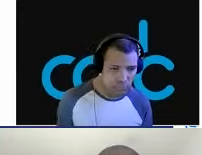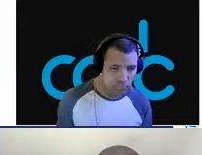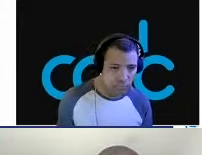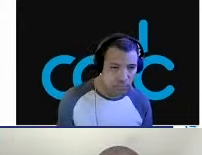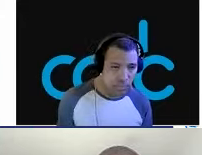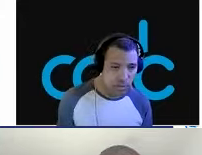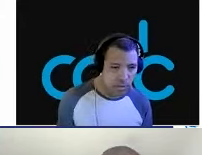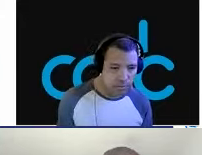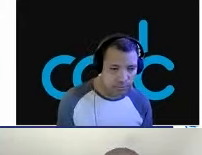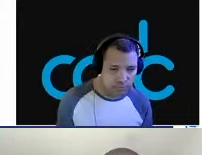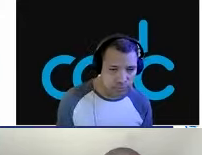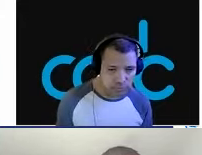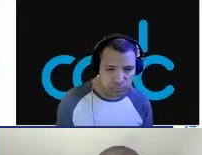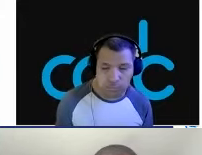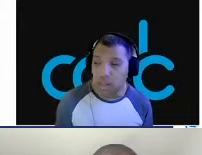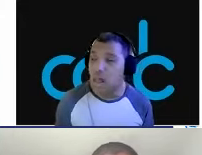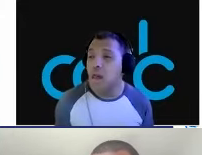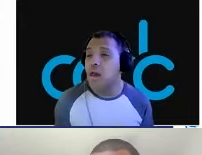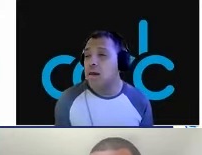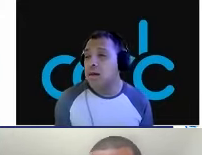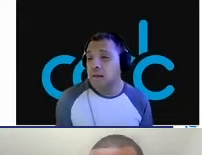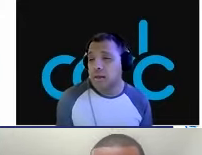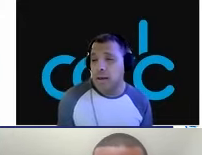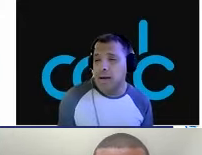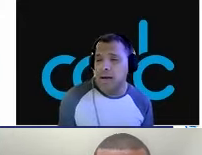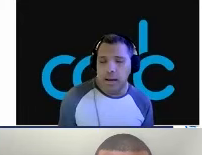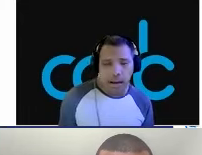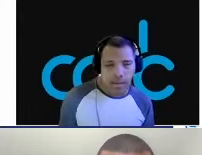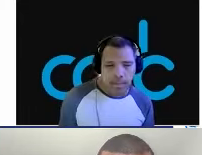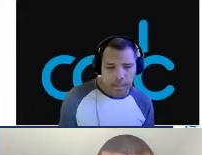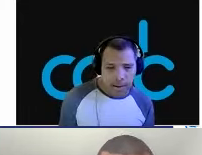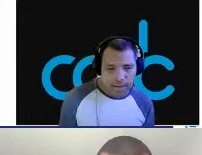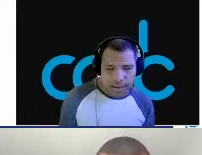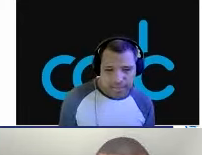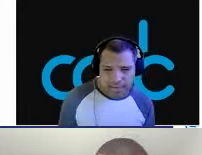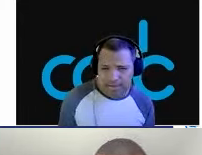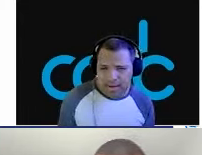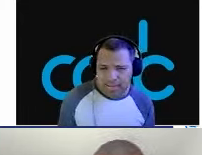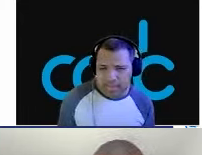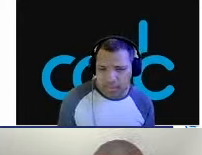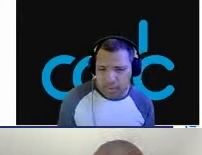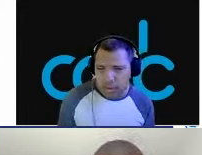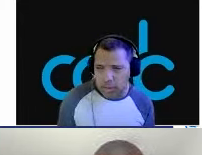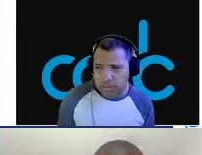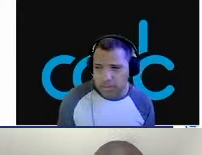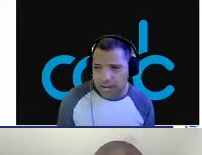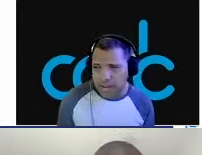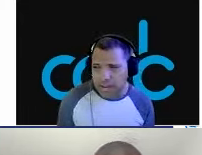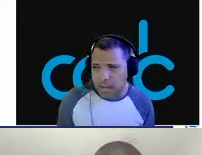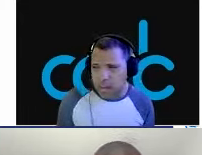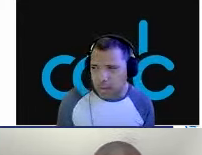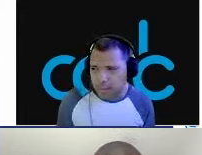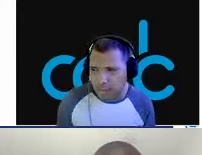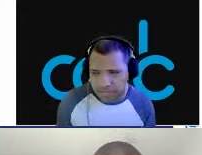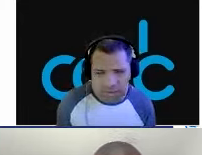into those small groups. Go ahead. Yeah, I think that in